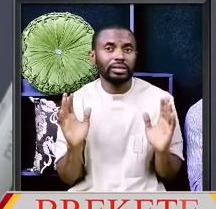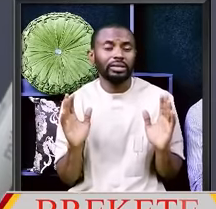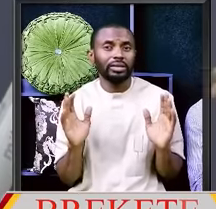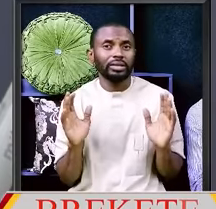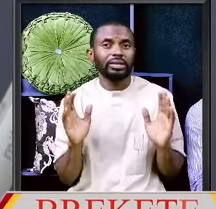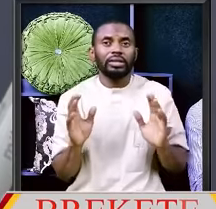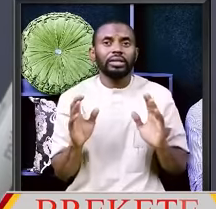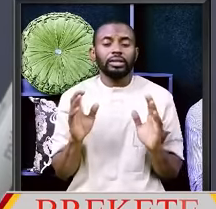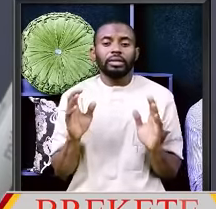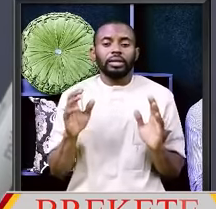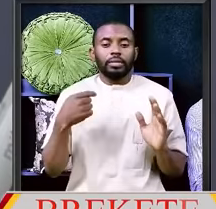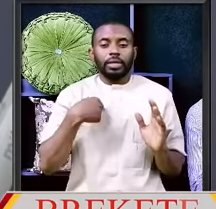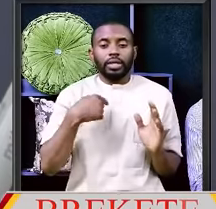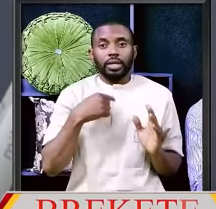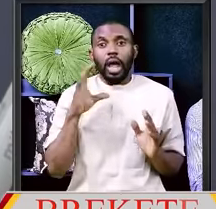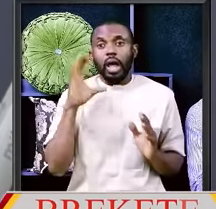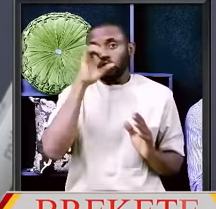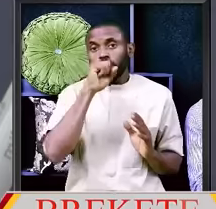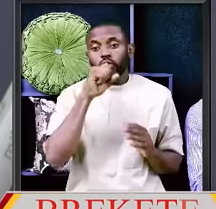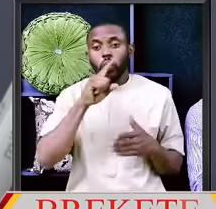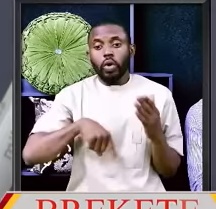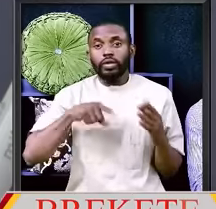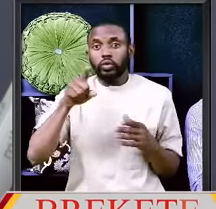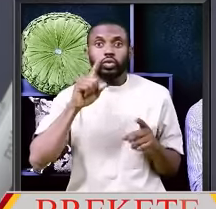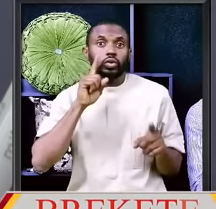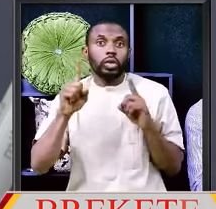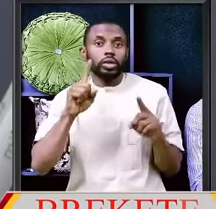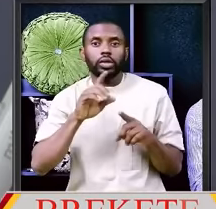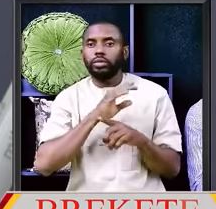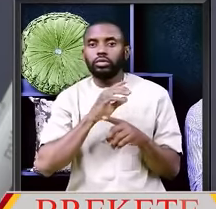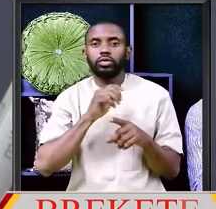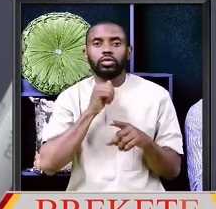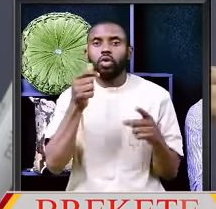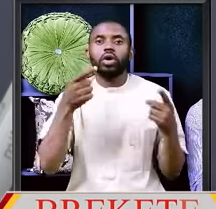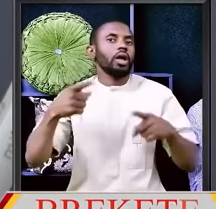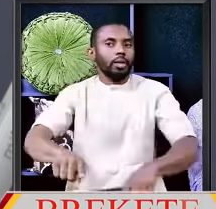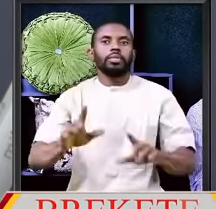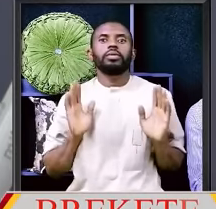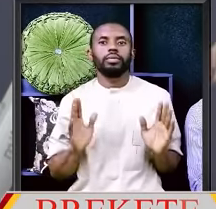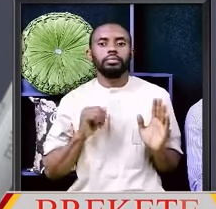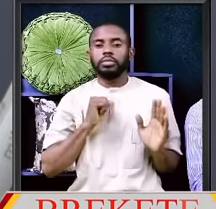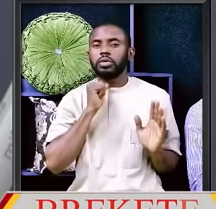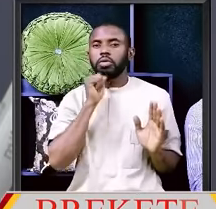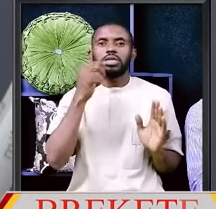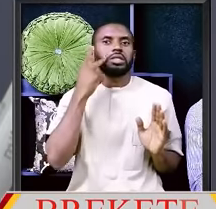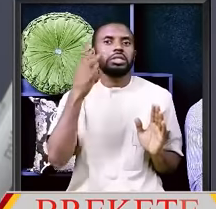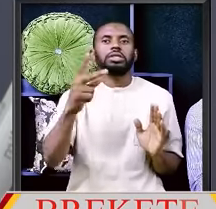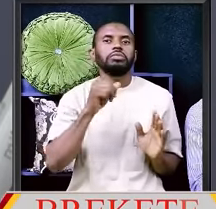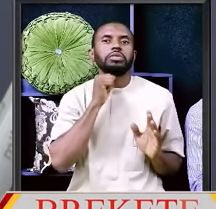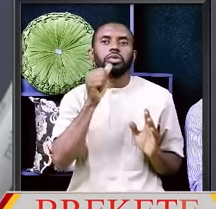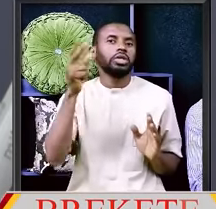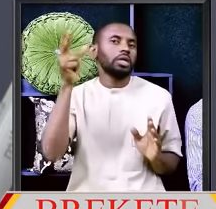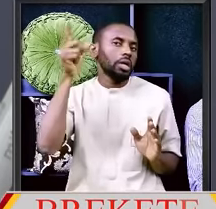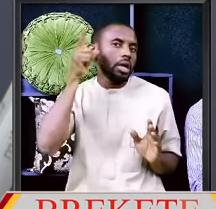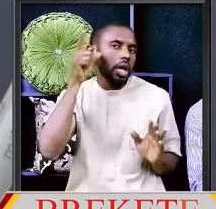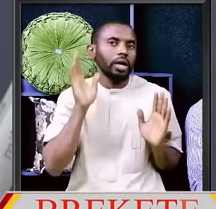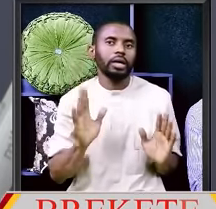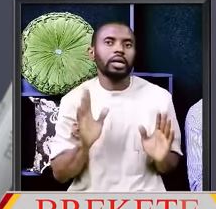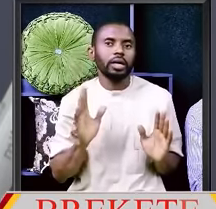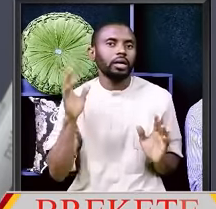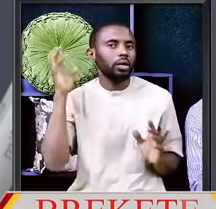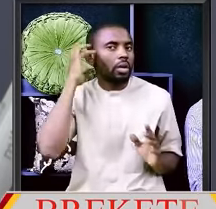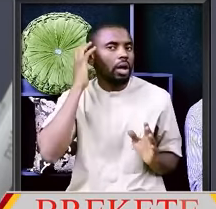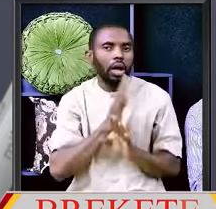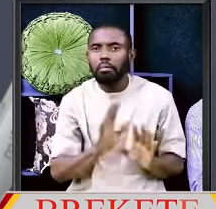So, me, I assume, say, wait till you talk, no exist. I know Siam. I know Hiram. Make we